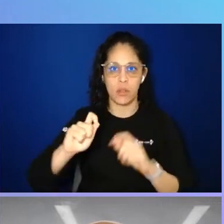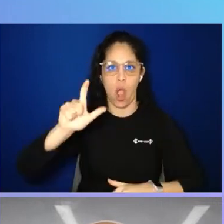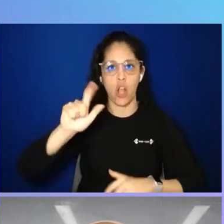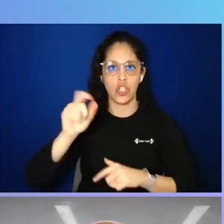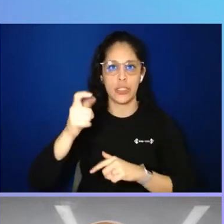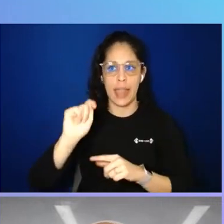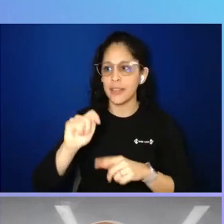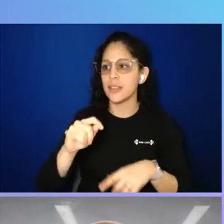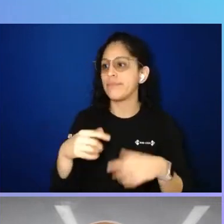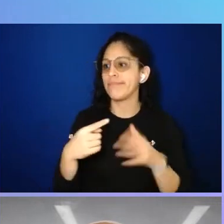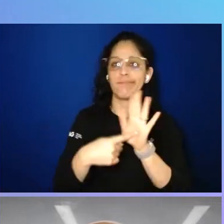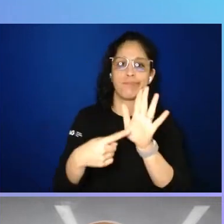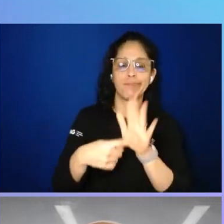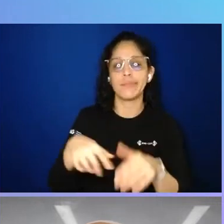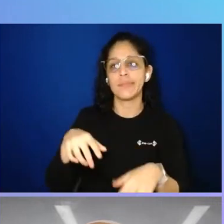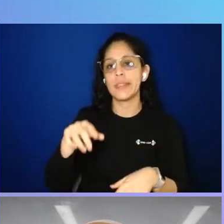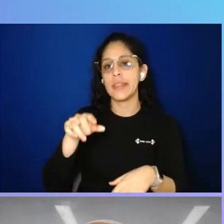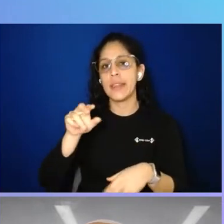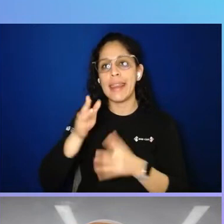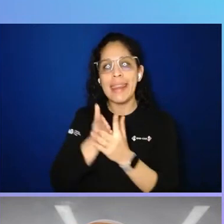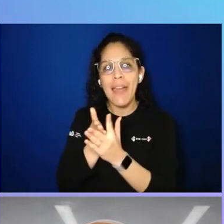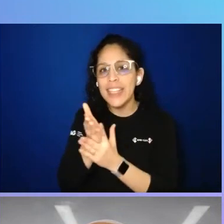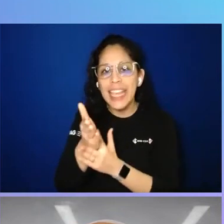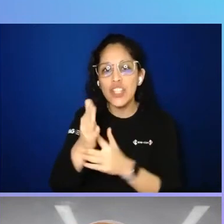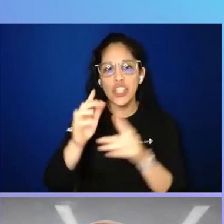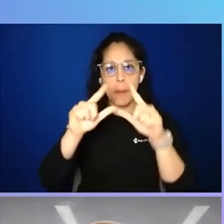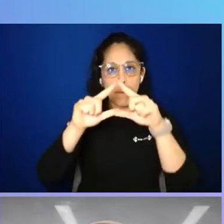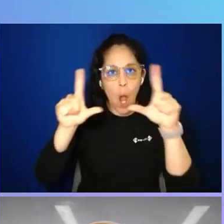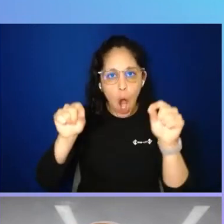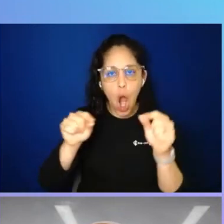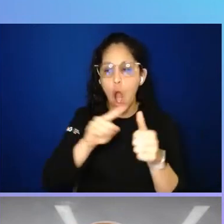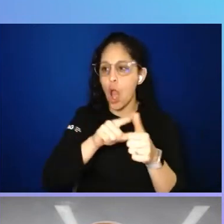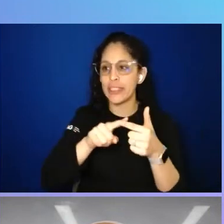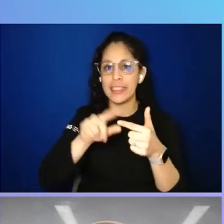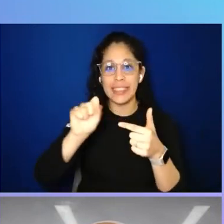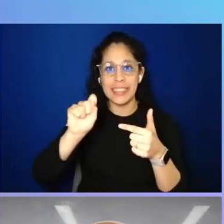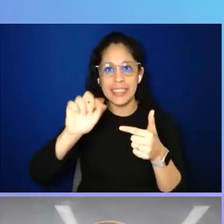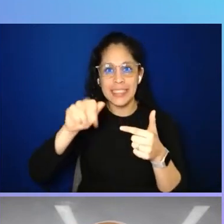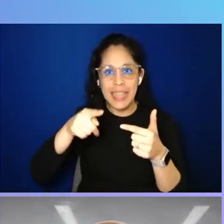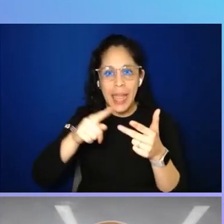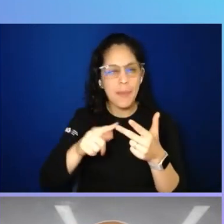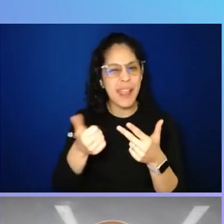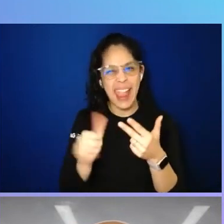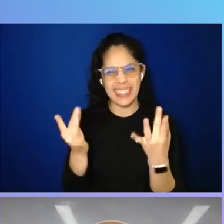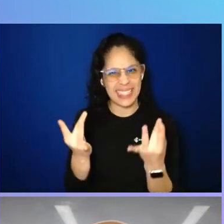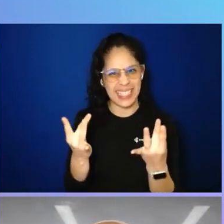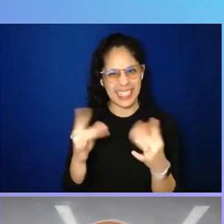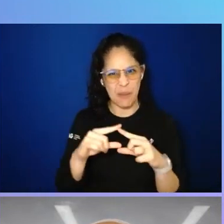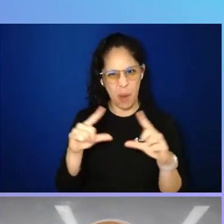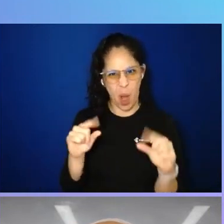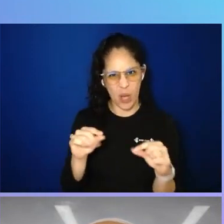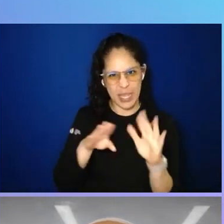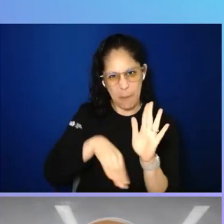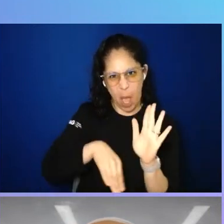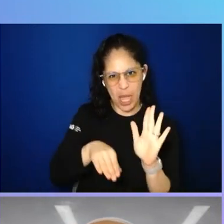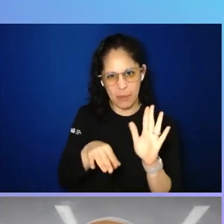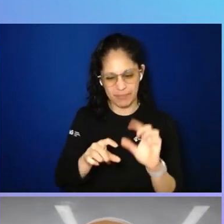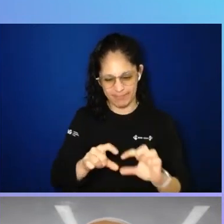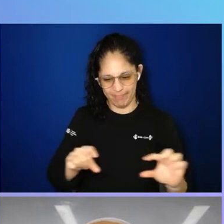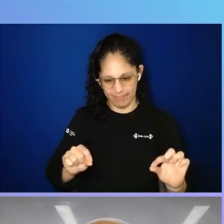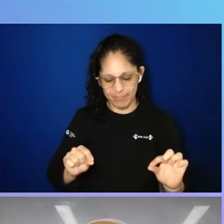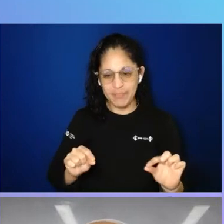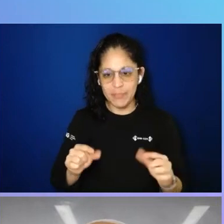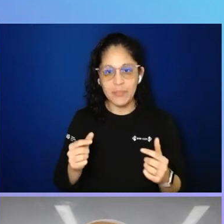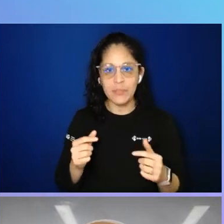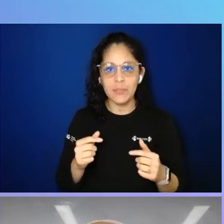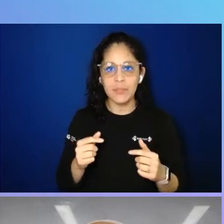tab bars, toolbars, any sticky bars on top of the bottom of the screen. And the idea is that if you make